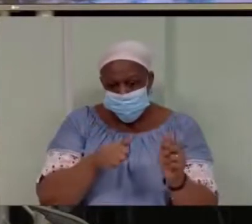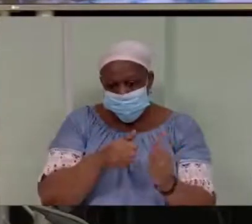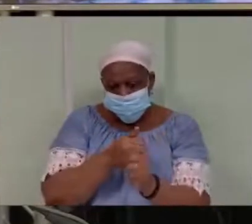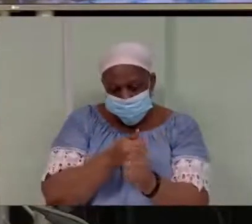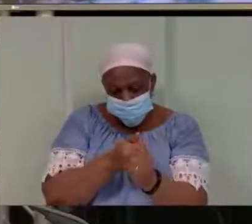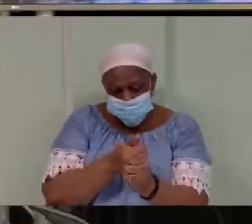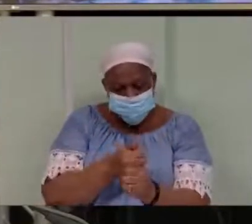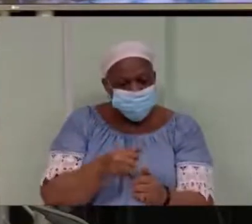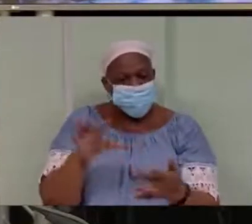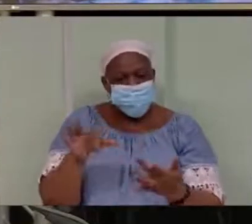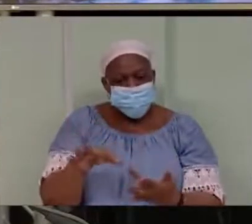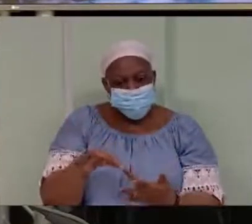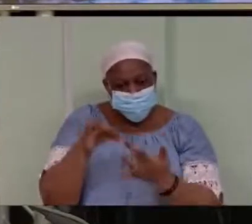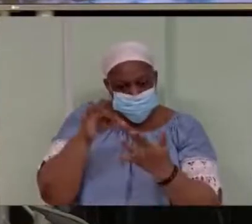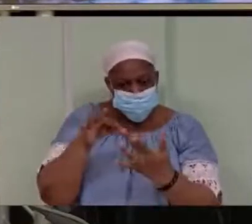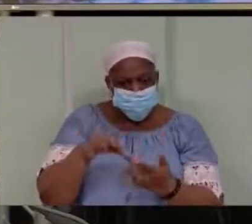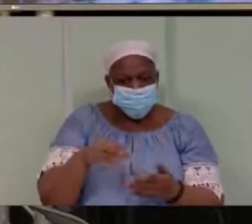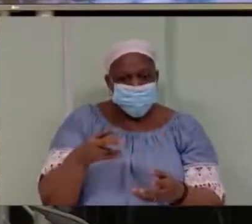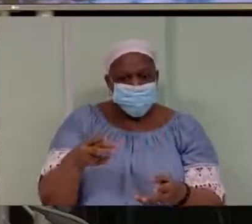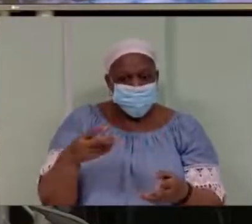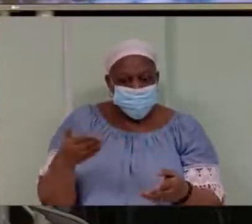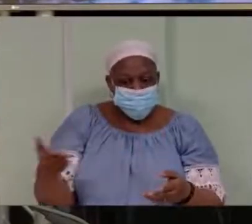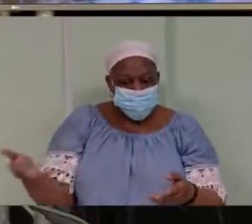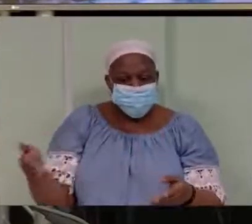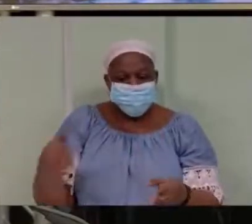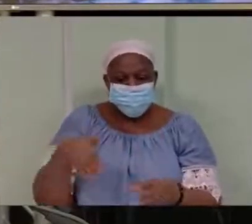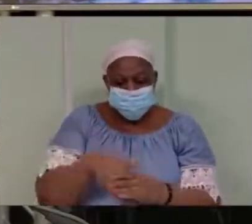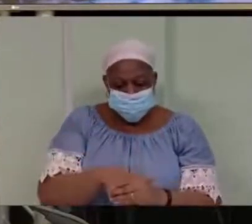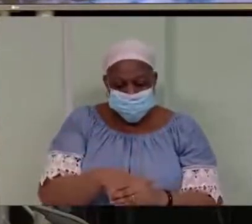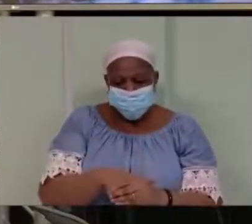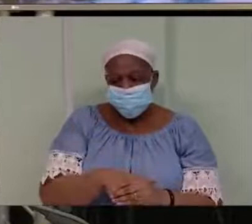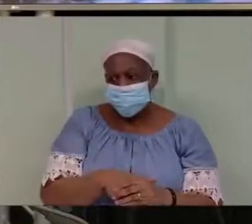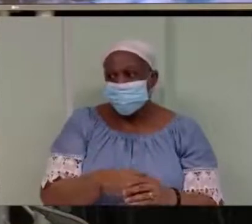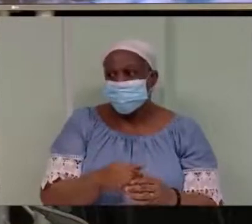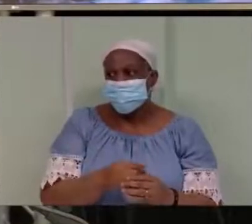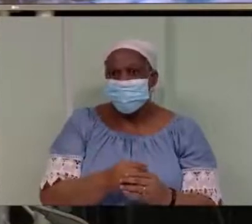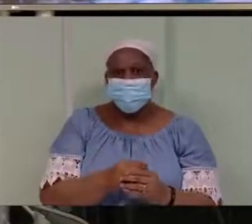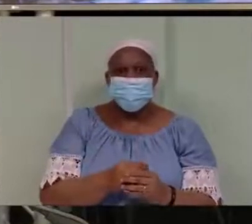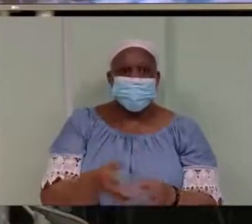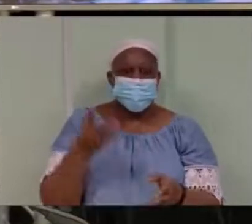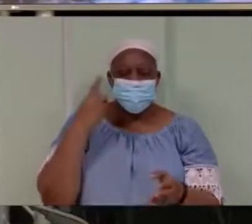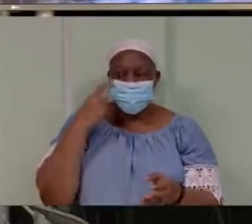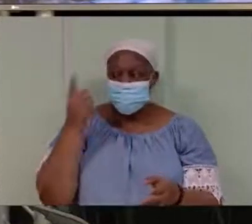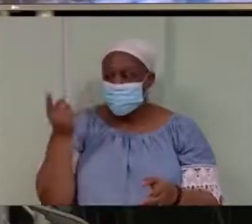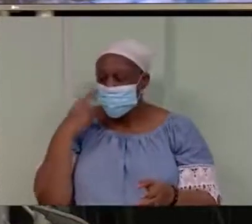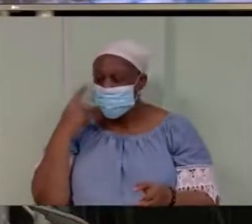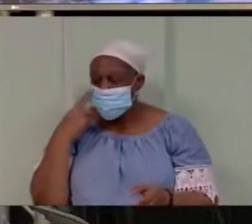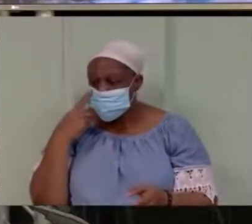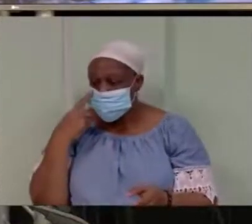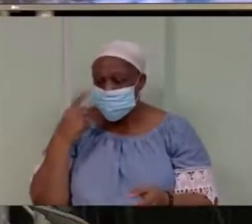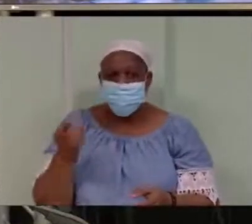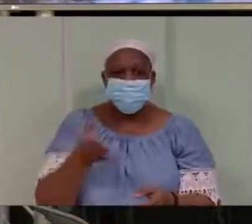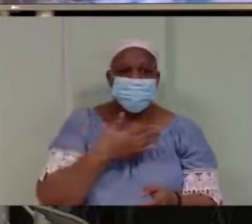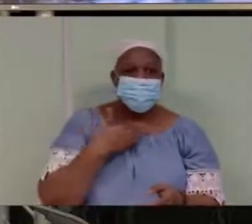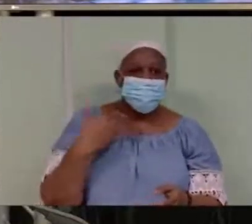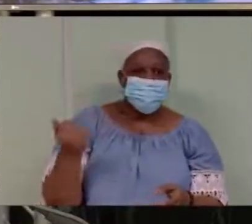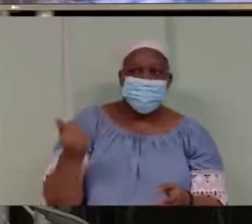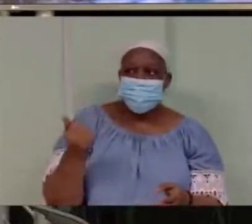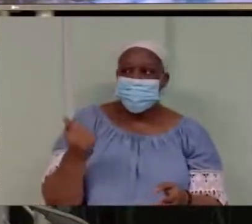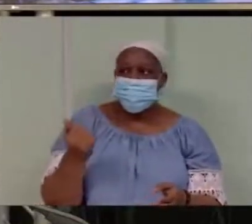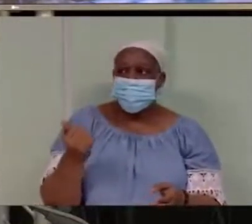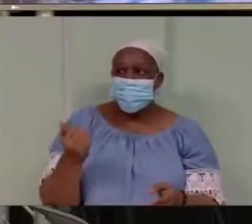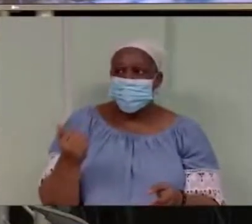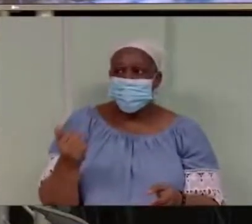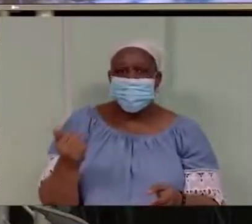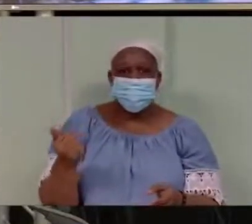facilities we will now look at the arrival screening and departure procedures for early